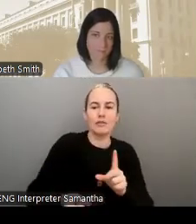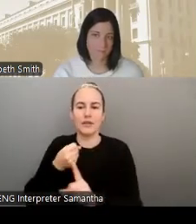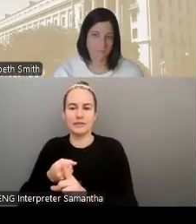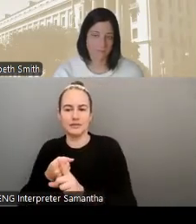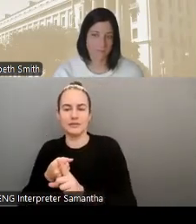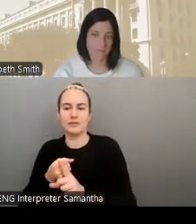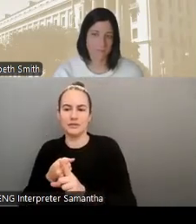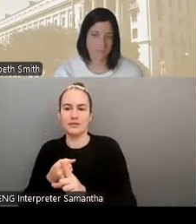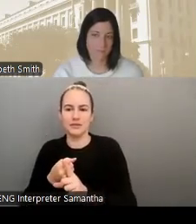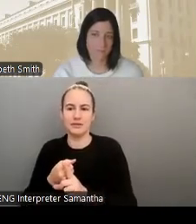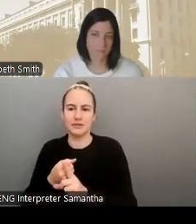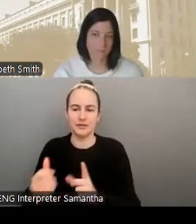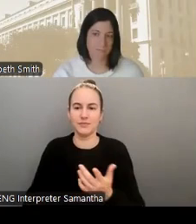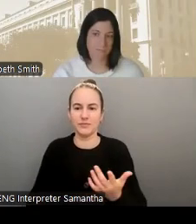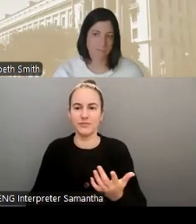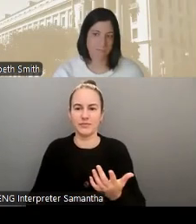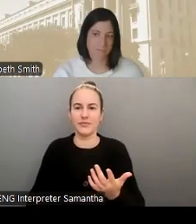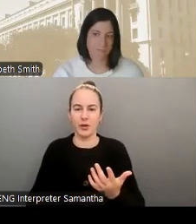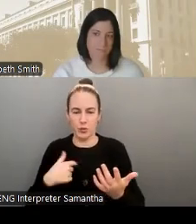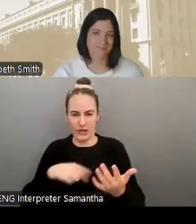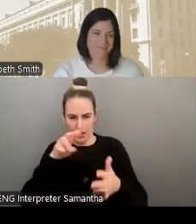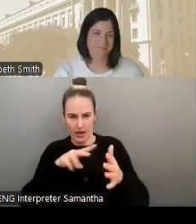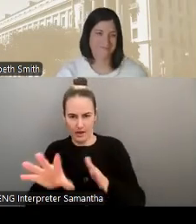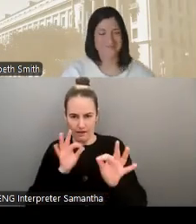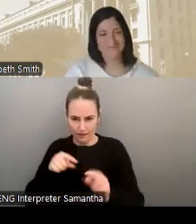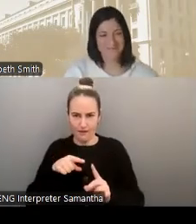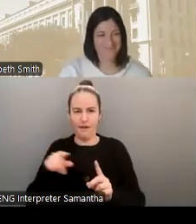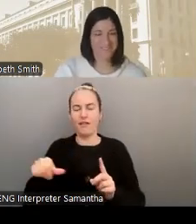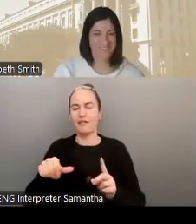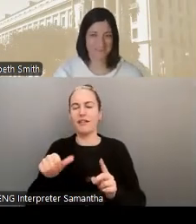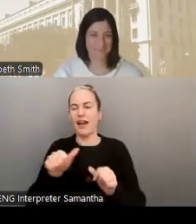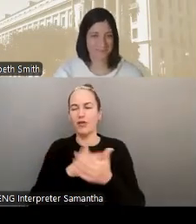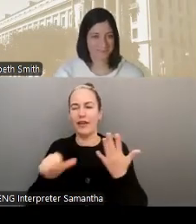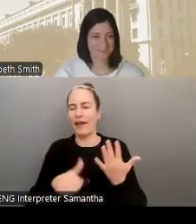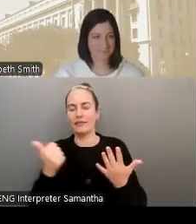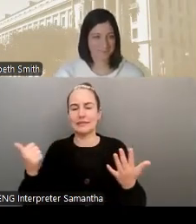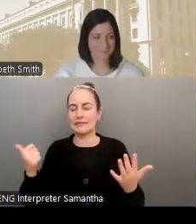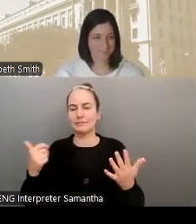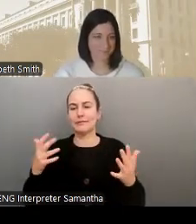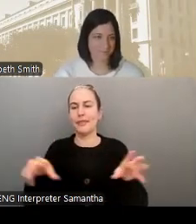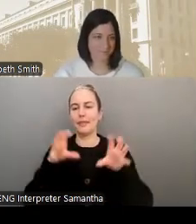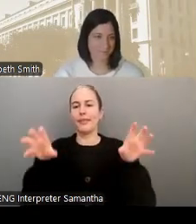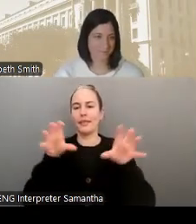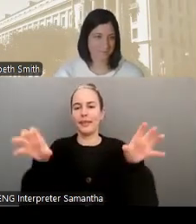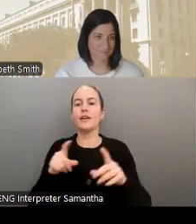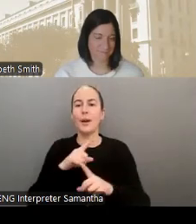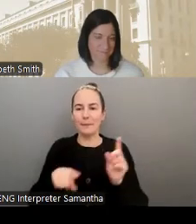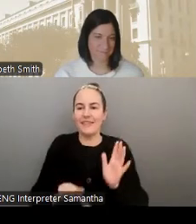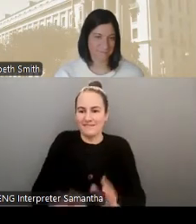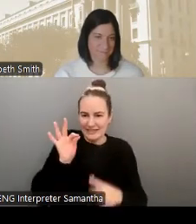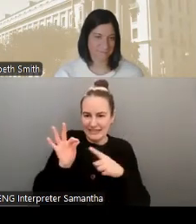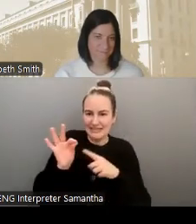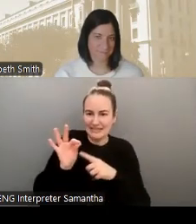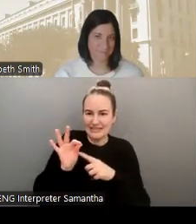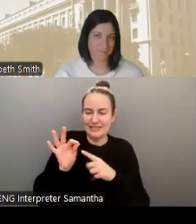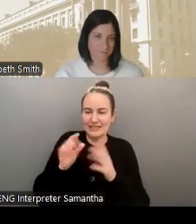of the rest of the words are window dressing, I would say. But again, the meat of the report, those findings are the condition, criteria, cause, and